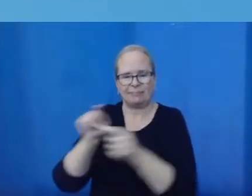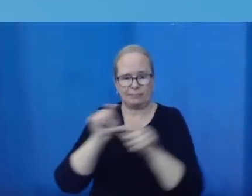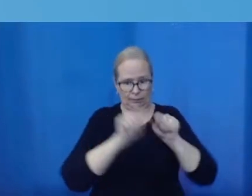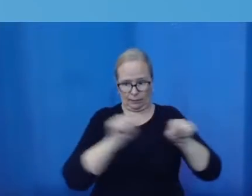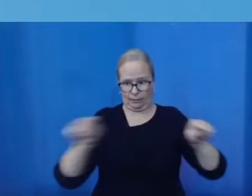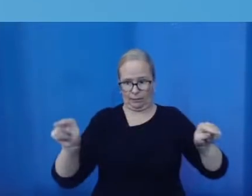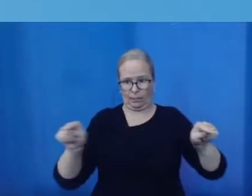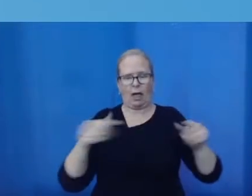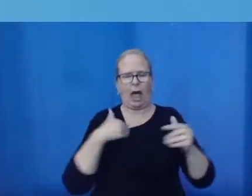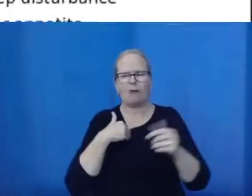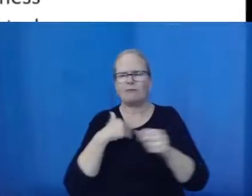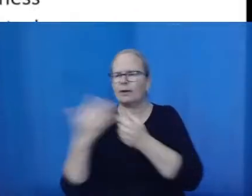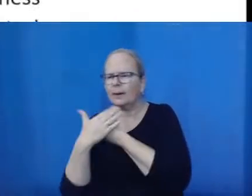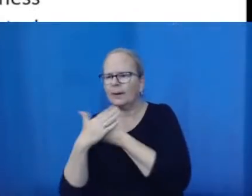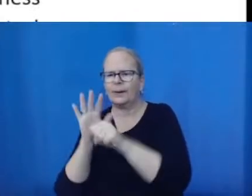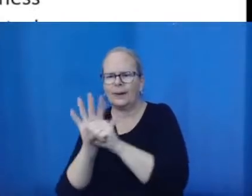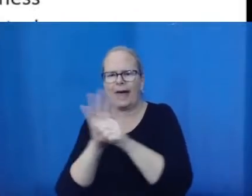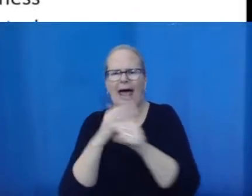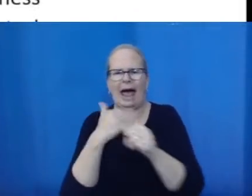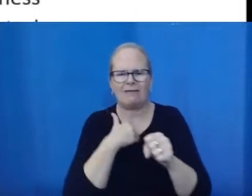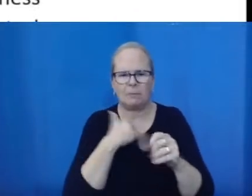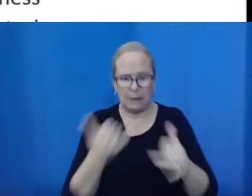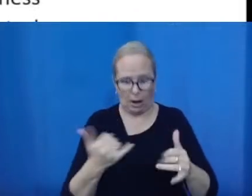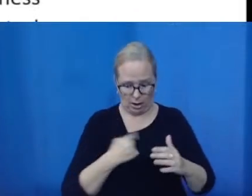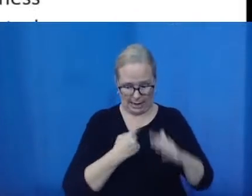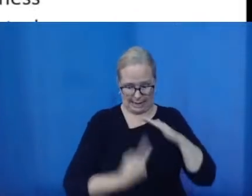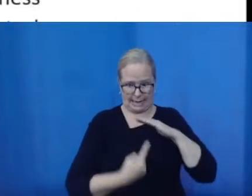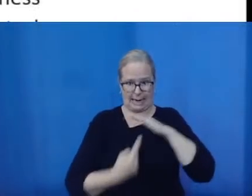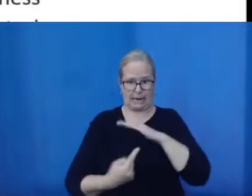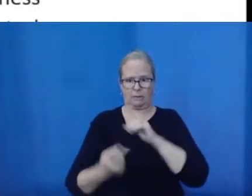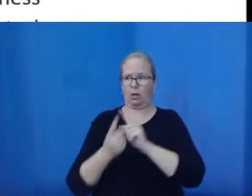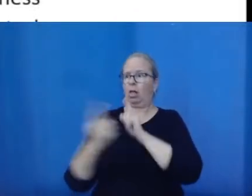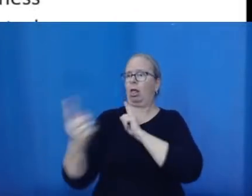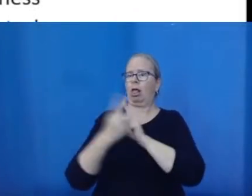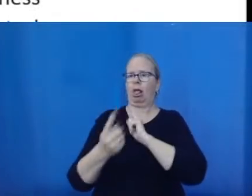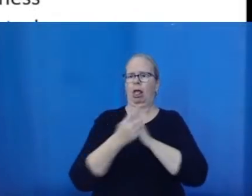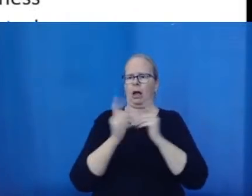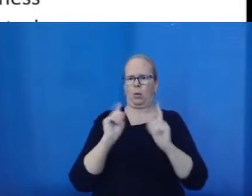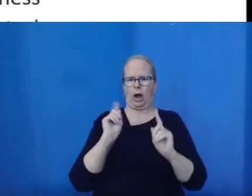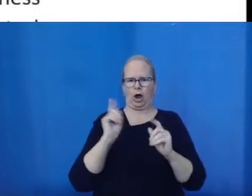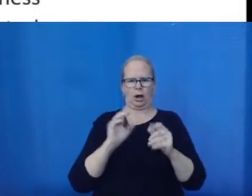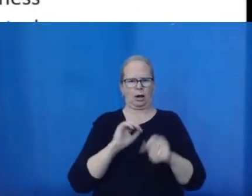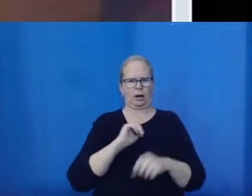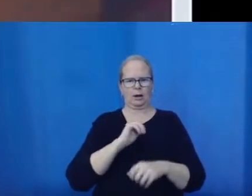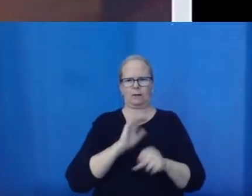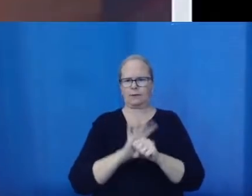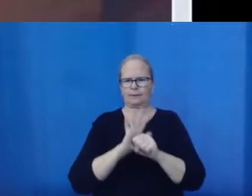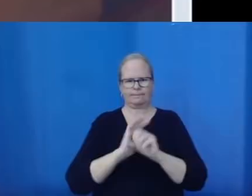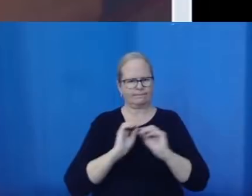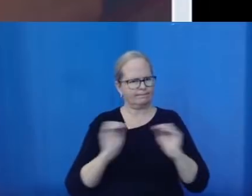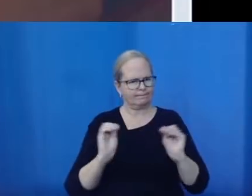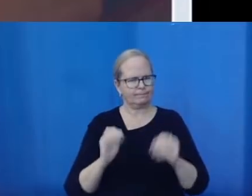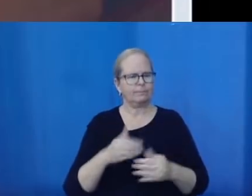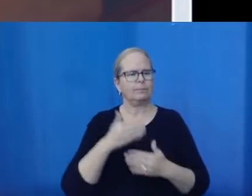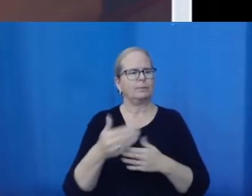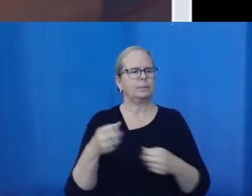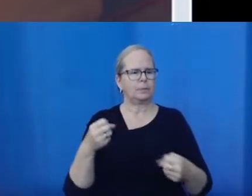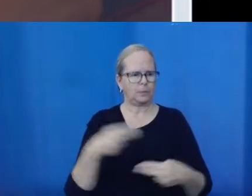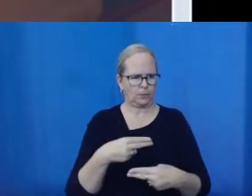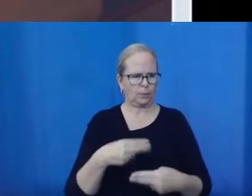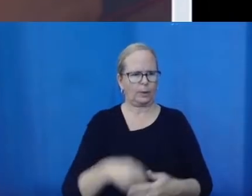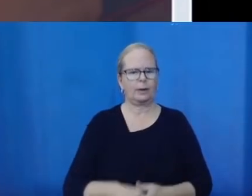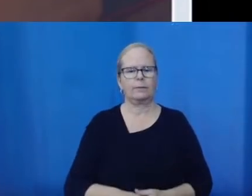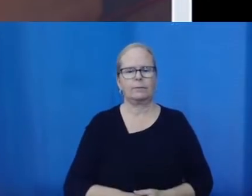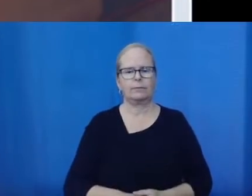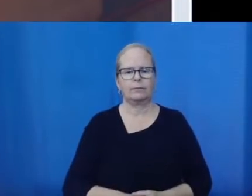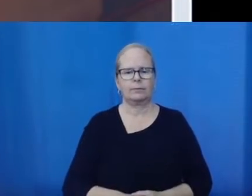slide. Screens have been, oh, sorry. I was jumping ahead. We'll get to screens in a second. Okay,